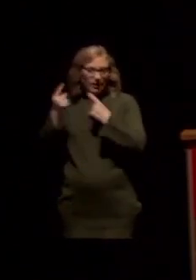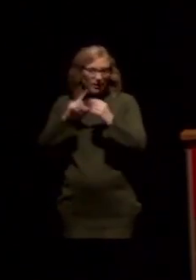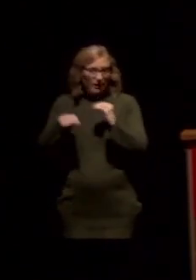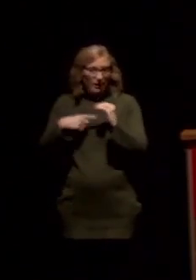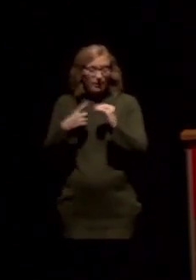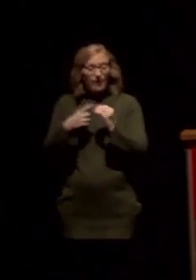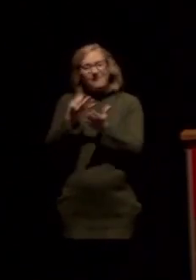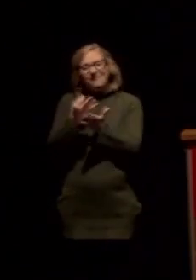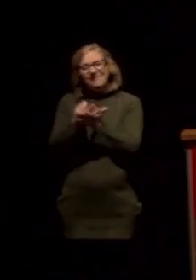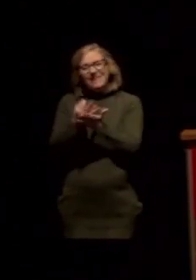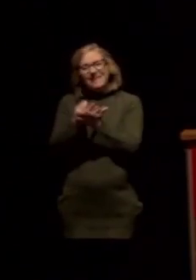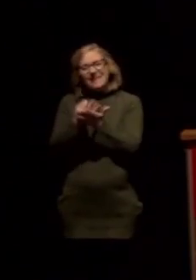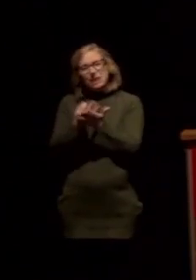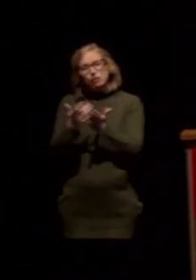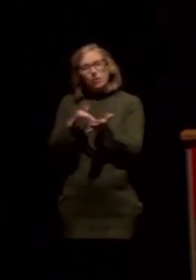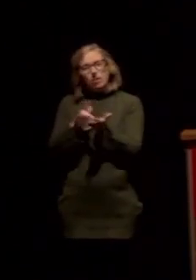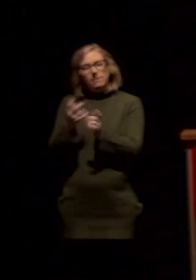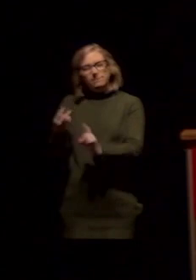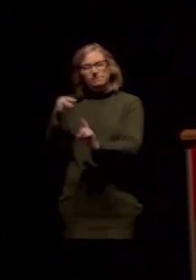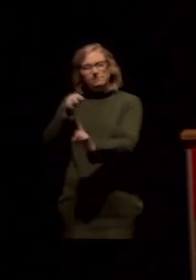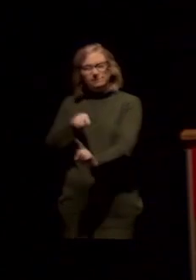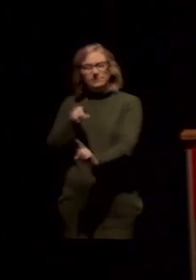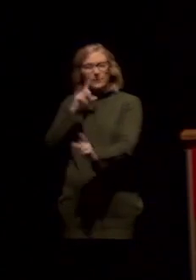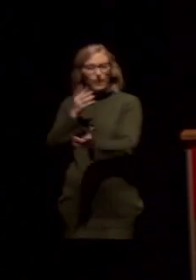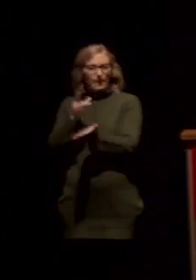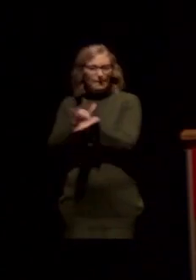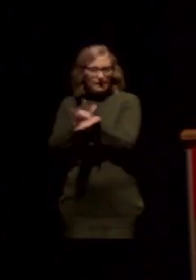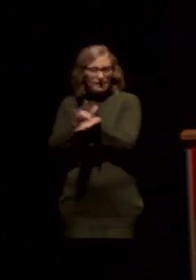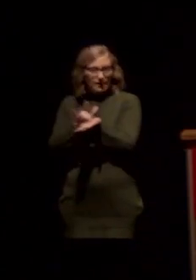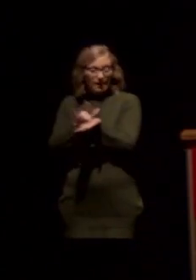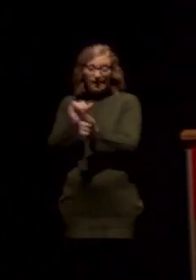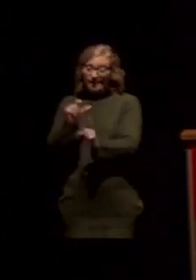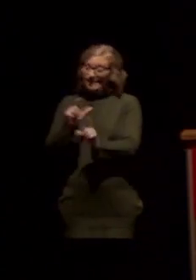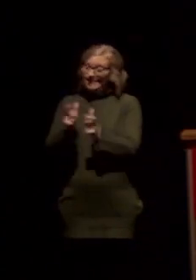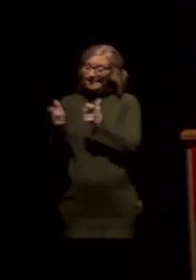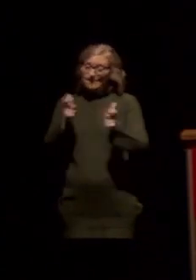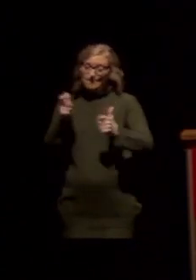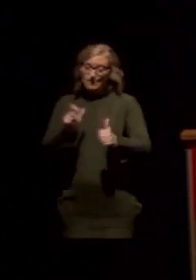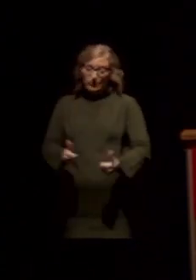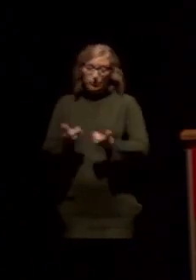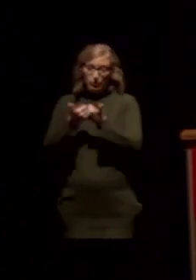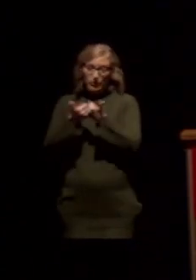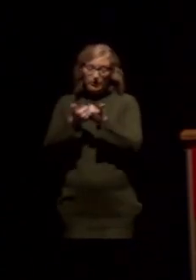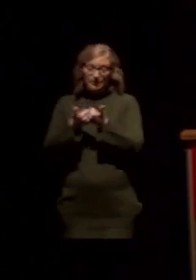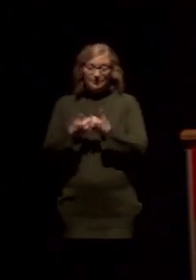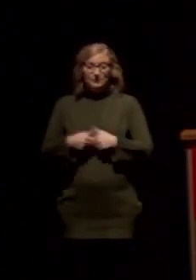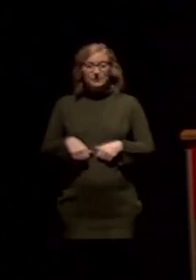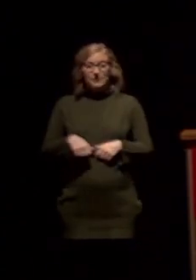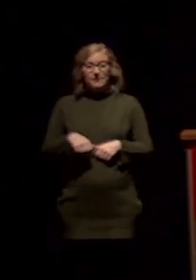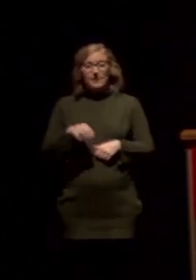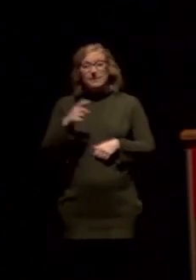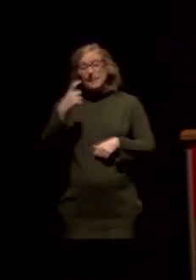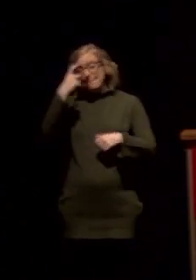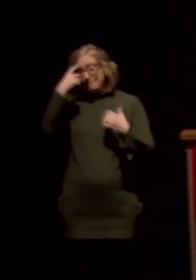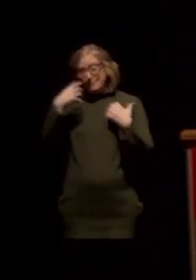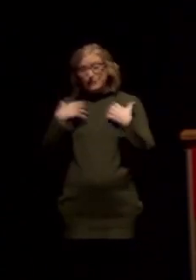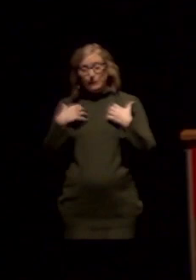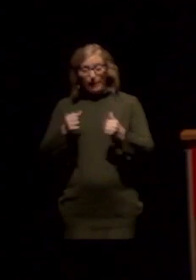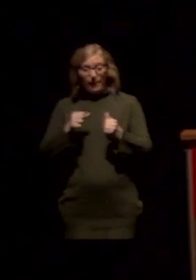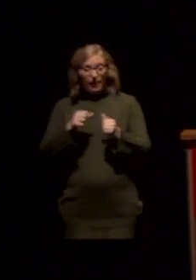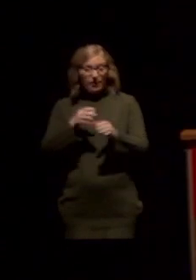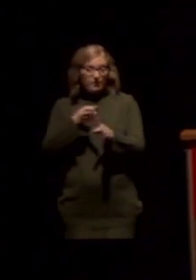the financial models of medicine, which is a big challenge. You know, as a mental health care provider, we have to think